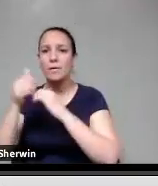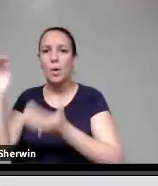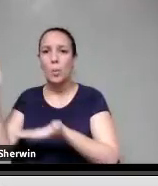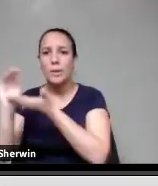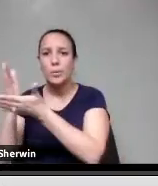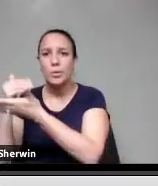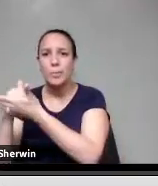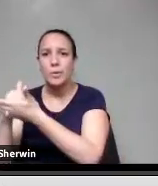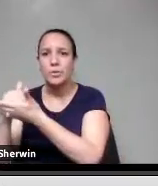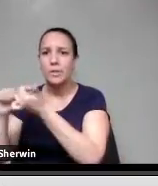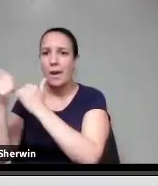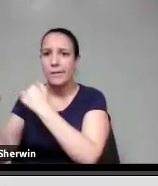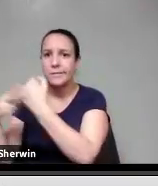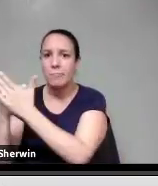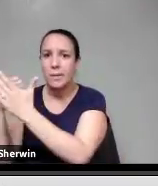that.